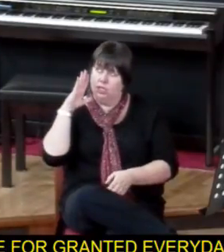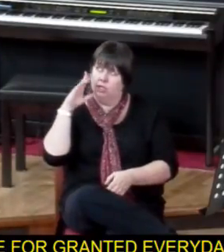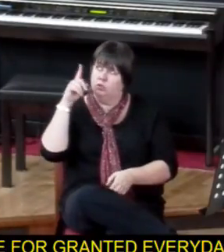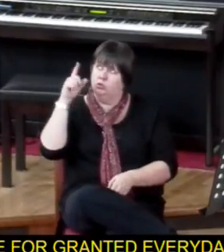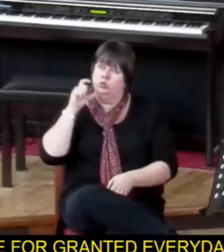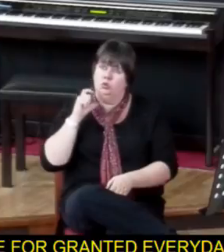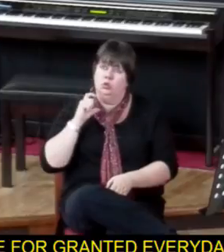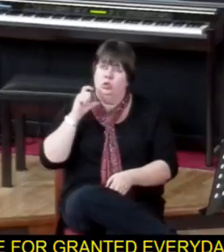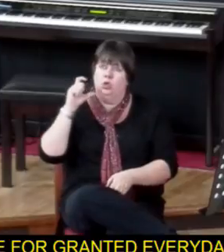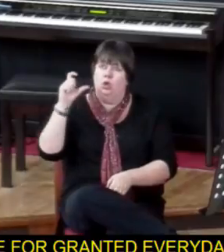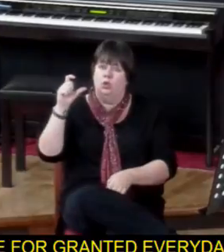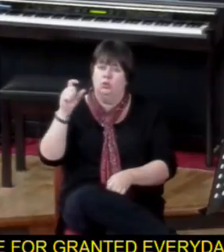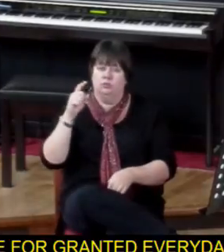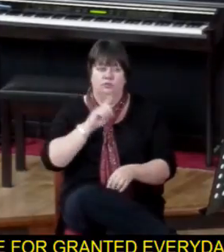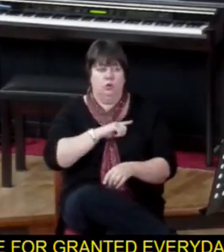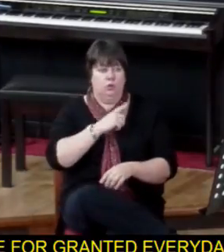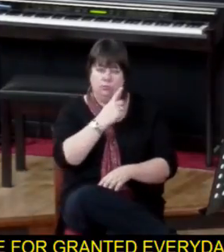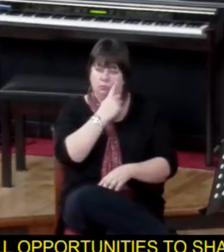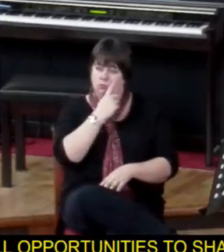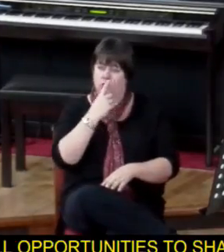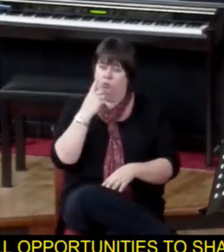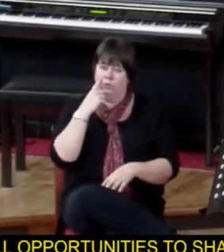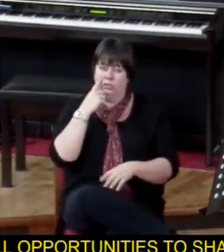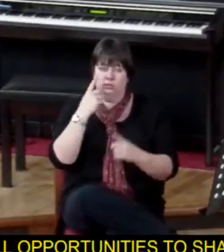call to be witnesses.